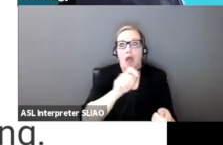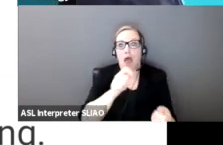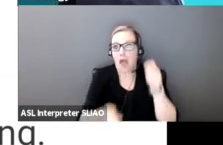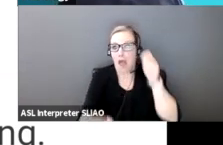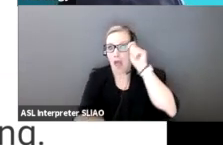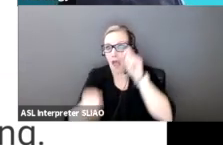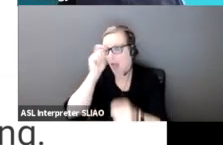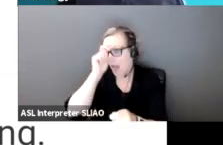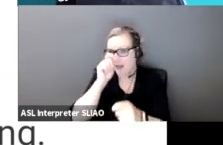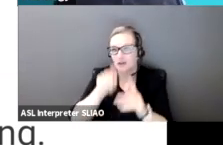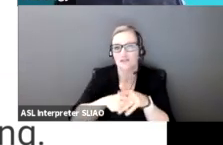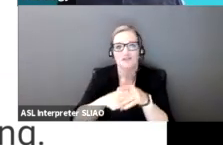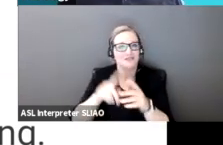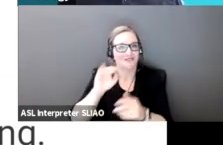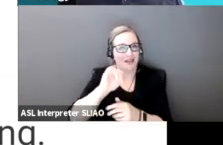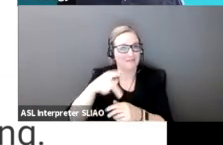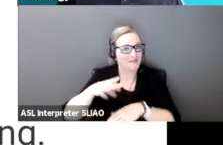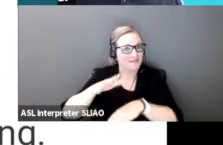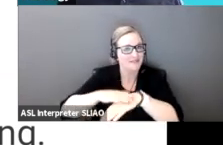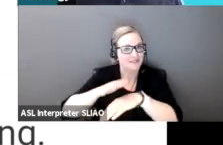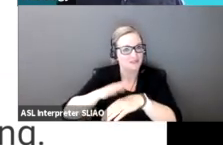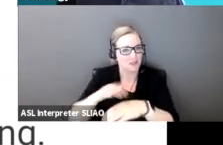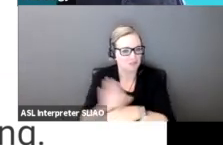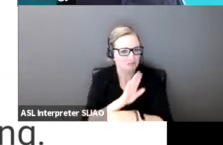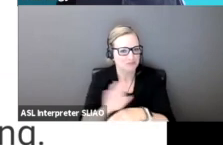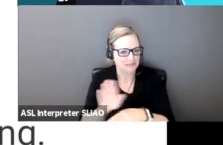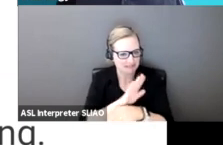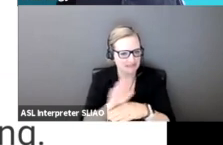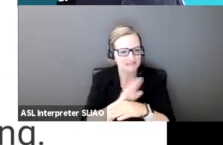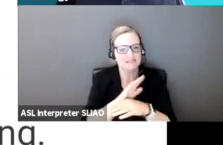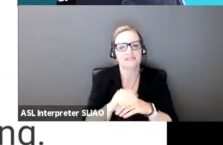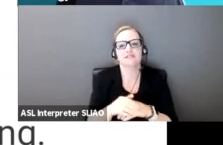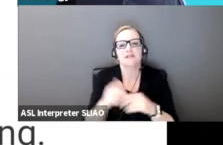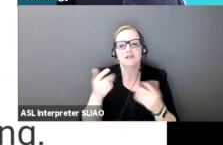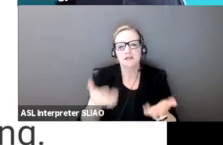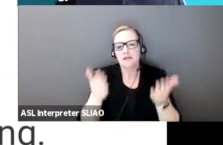which I still have outside of the IG world. And